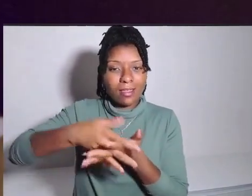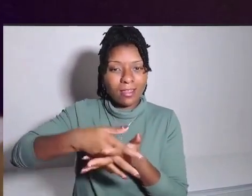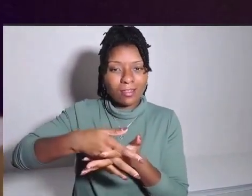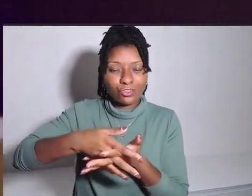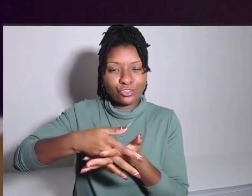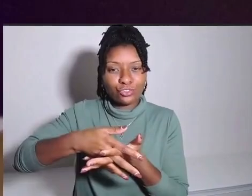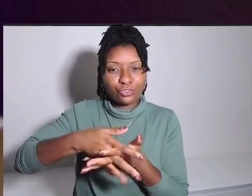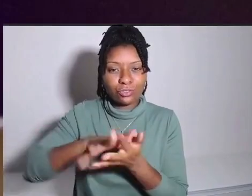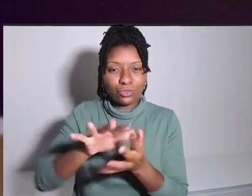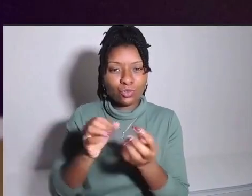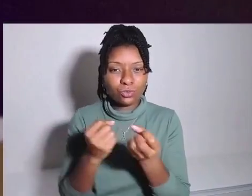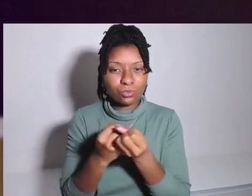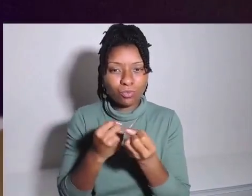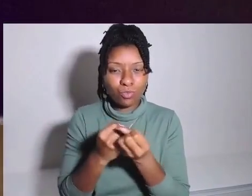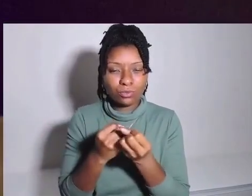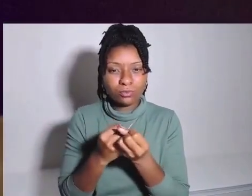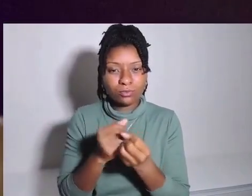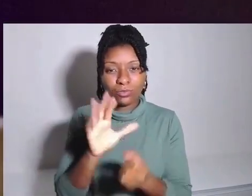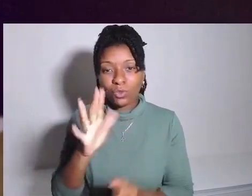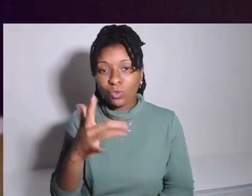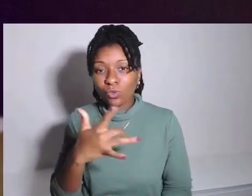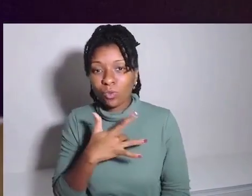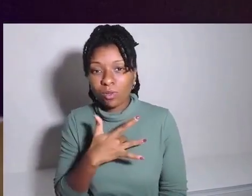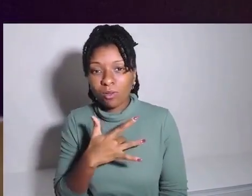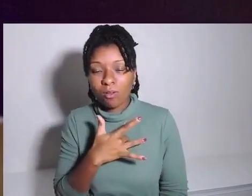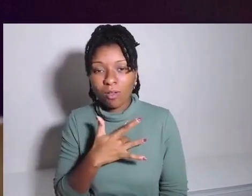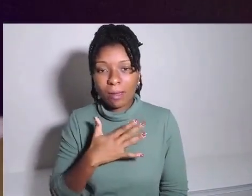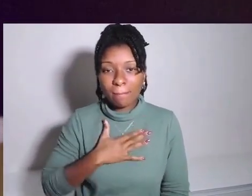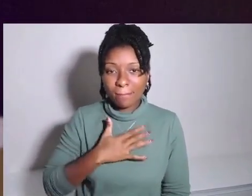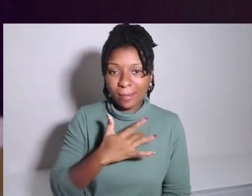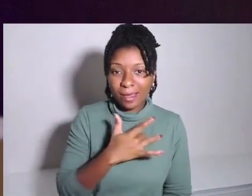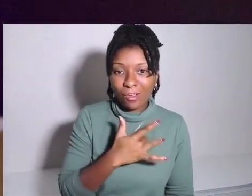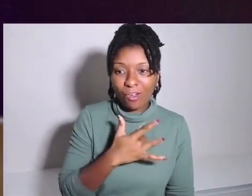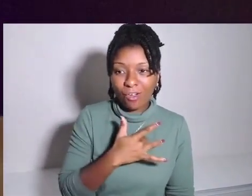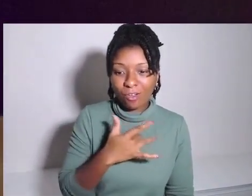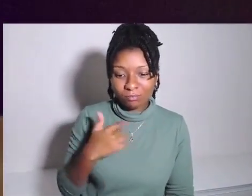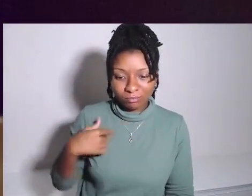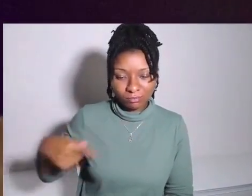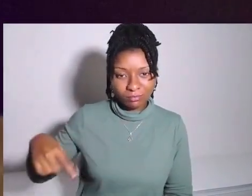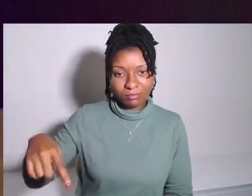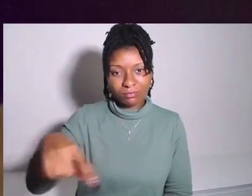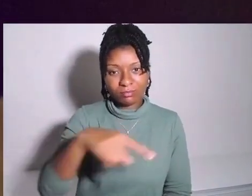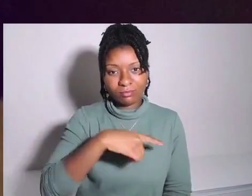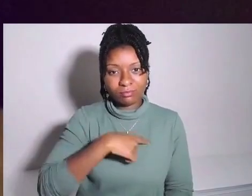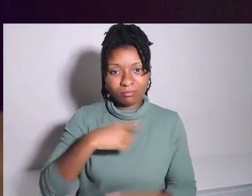In your heart and my heart, and those of us on this call today,